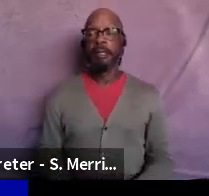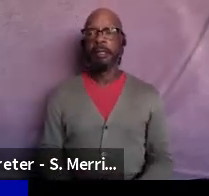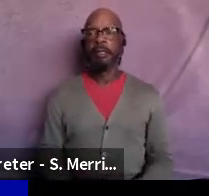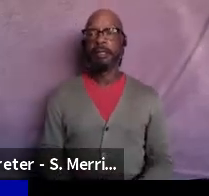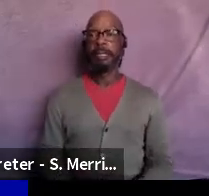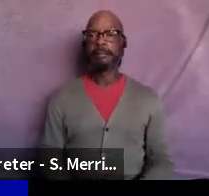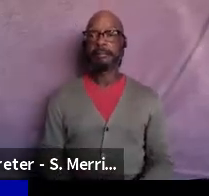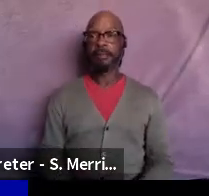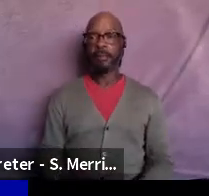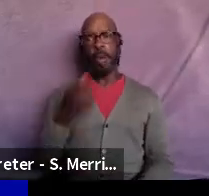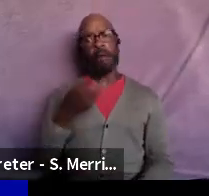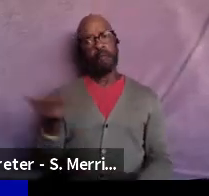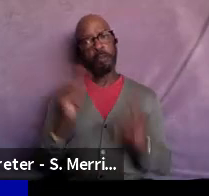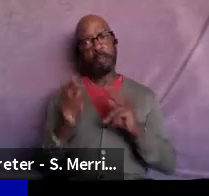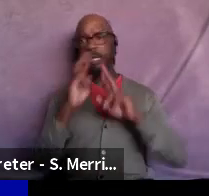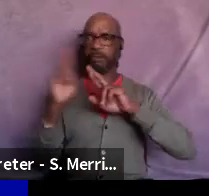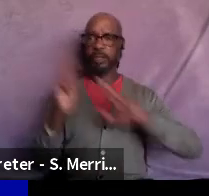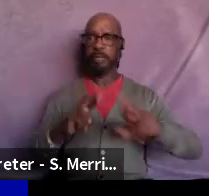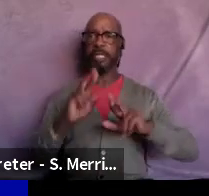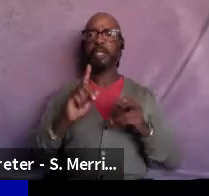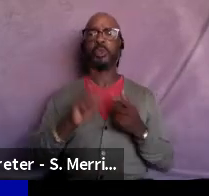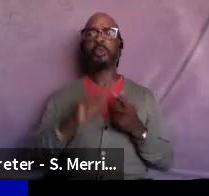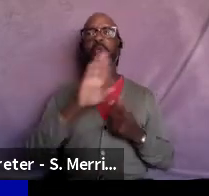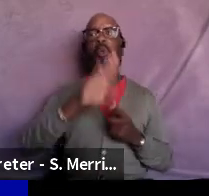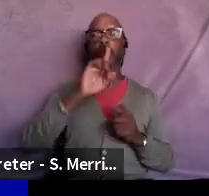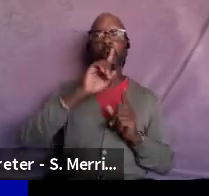a couple people responded to your responses.